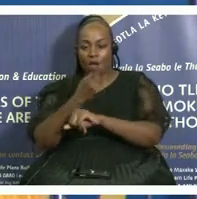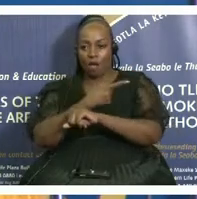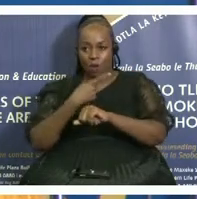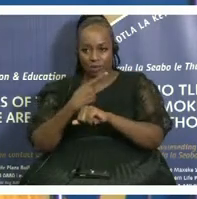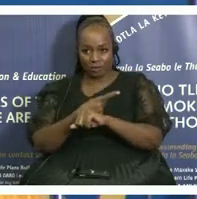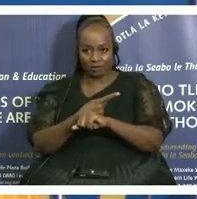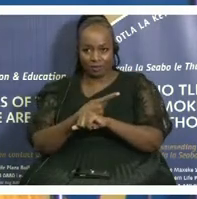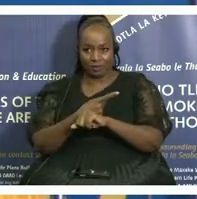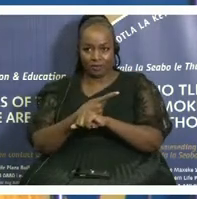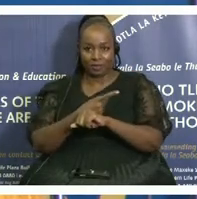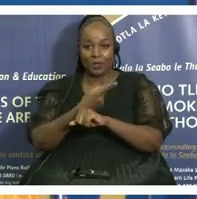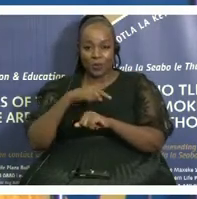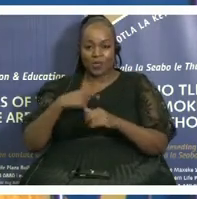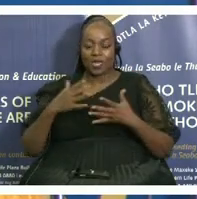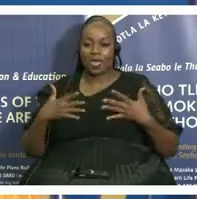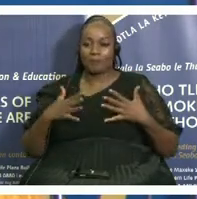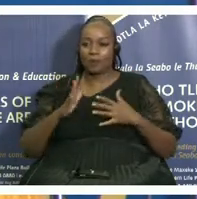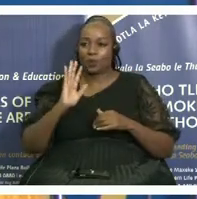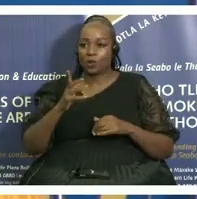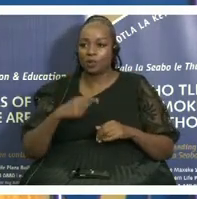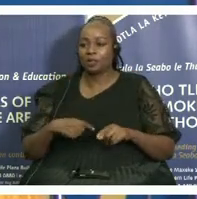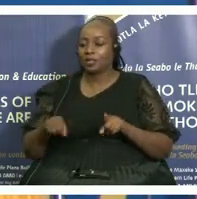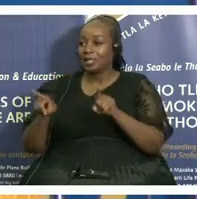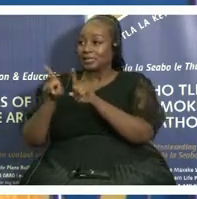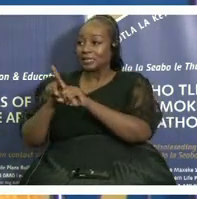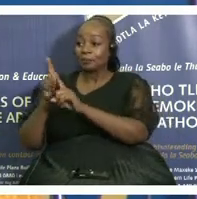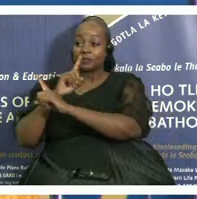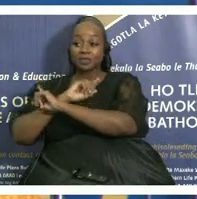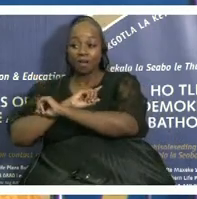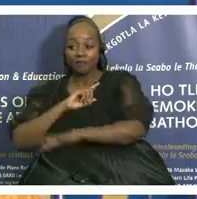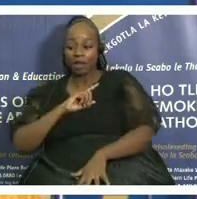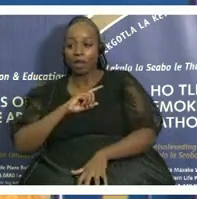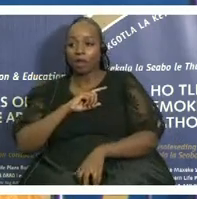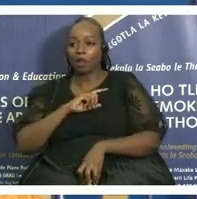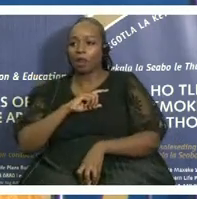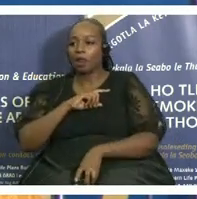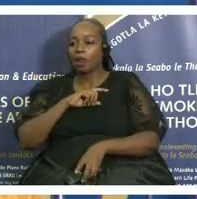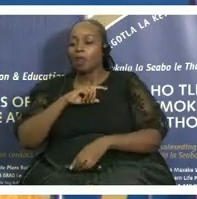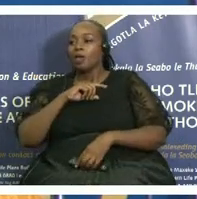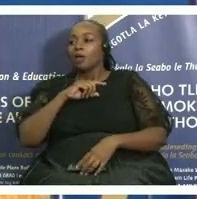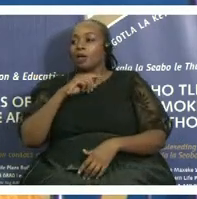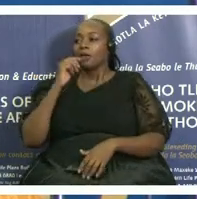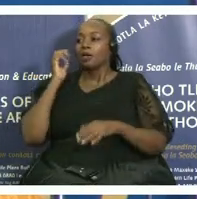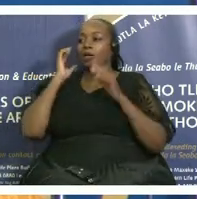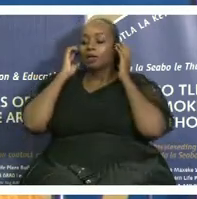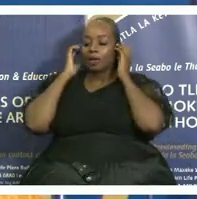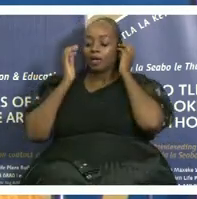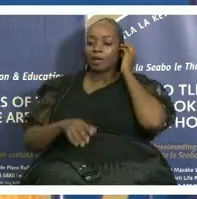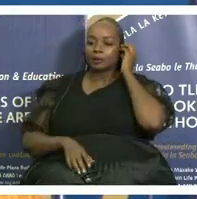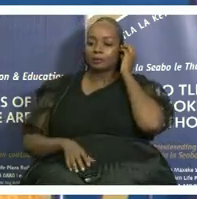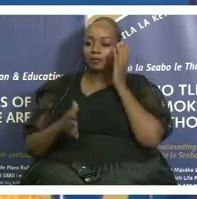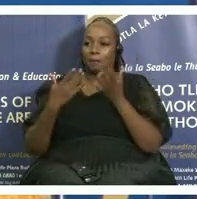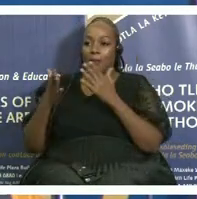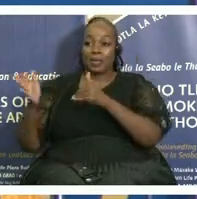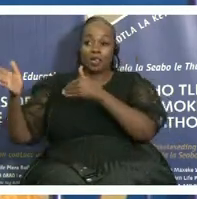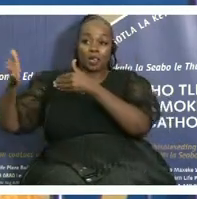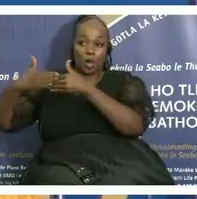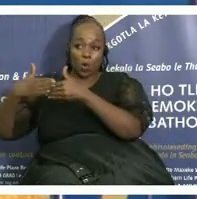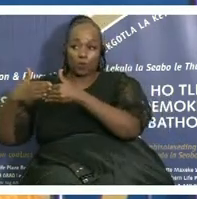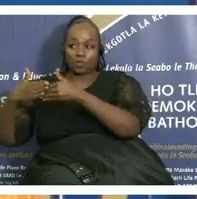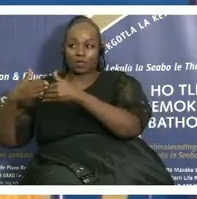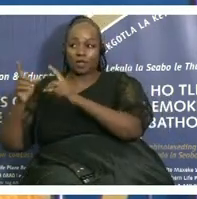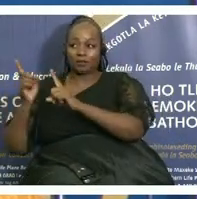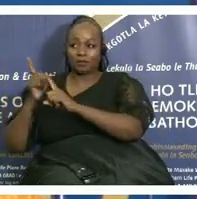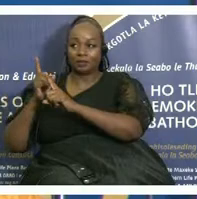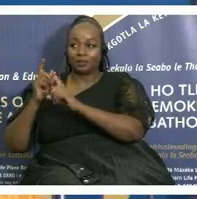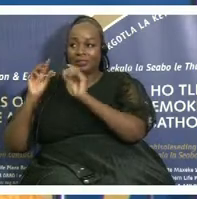Ya bohlokwa, di thavene tsena di bulwa nako e telele. Ha di thavene tsena di ka fokotswa, wa bulwa di kliniki nako